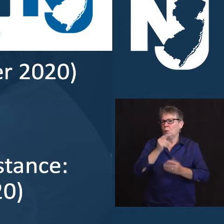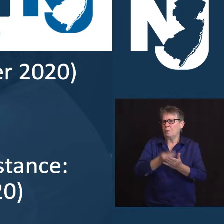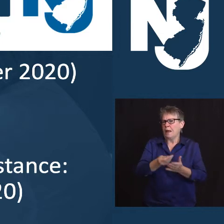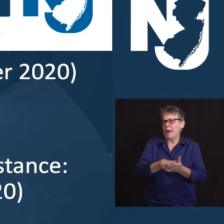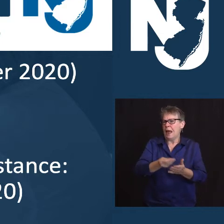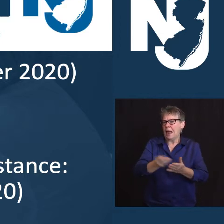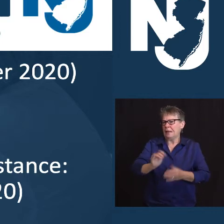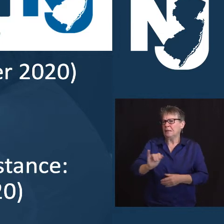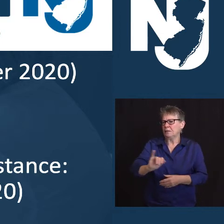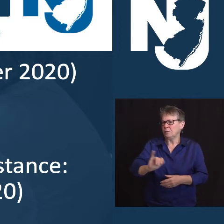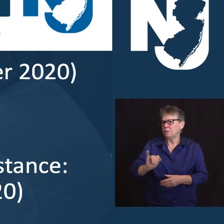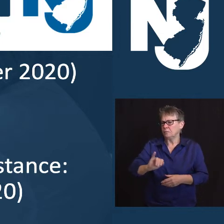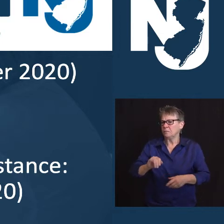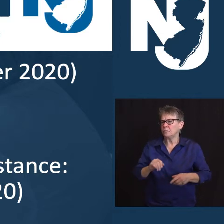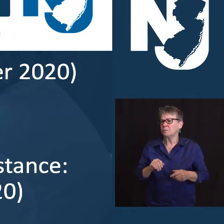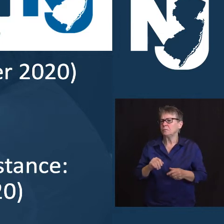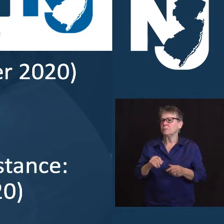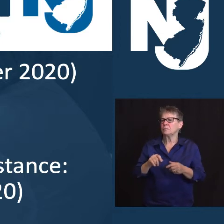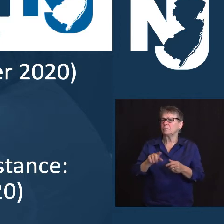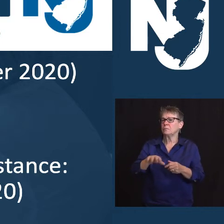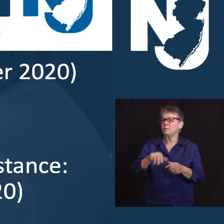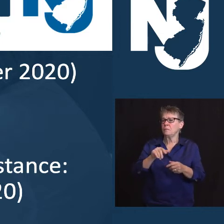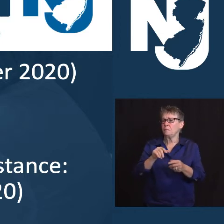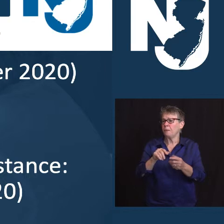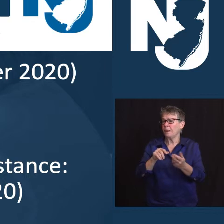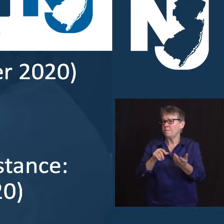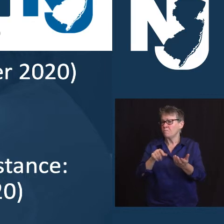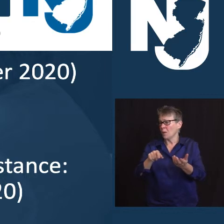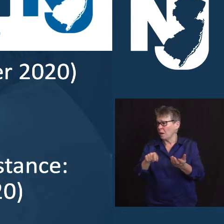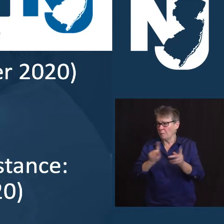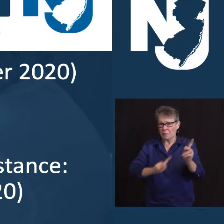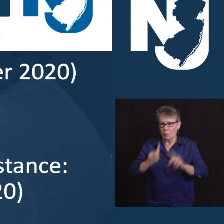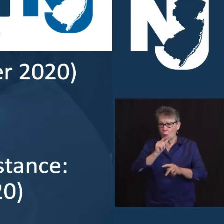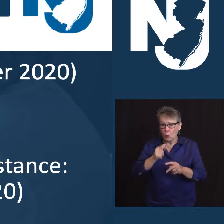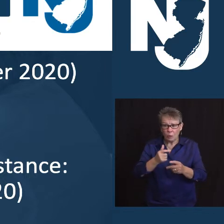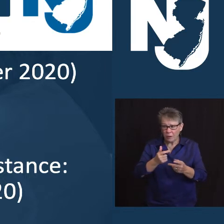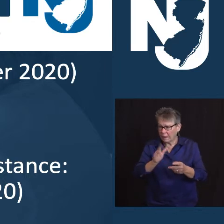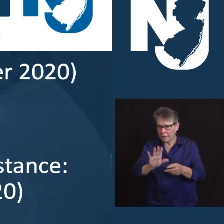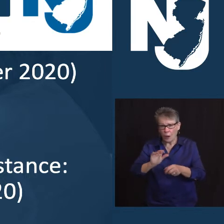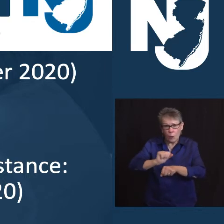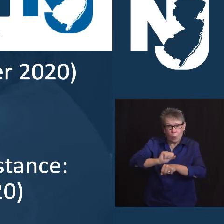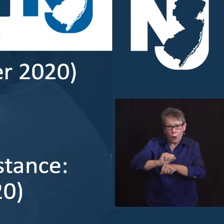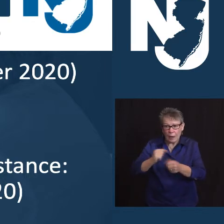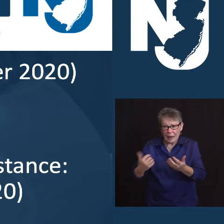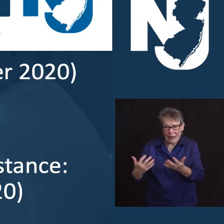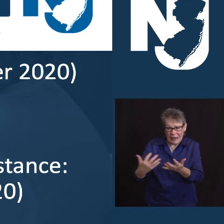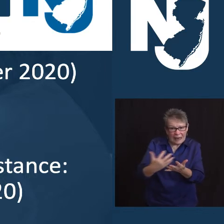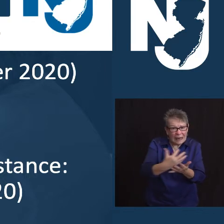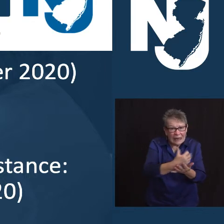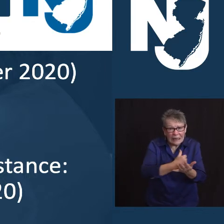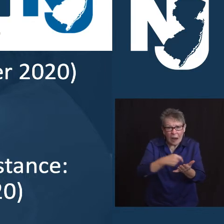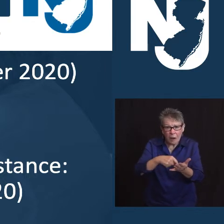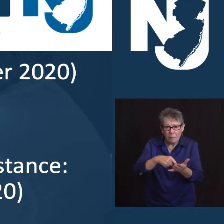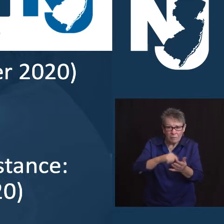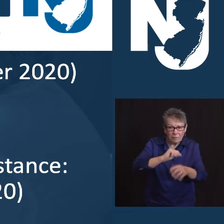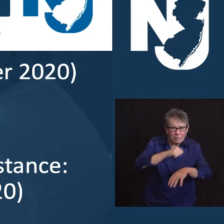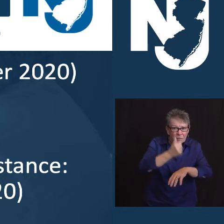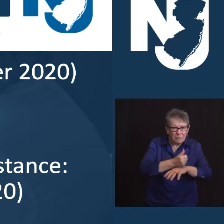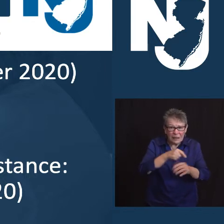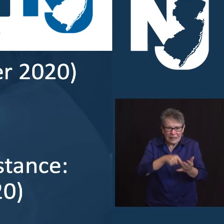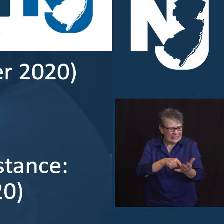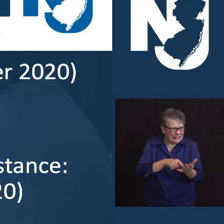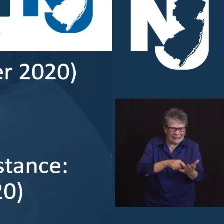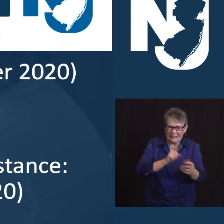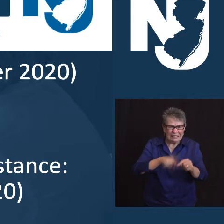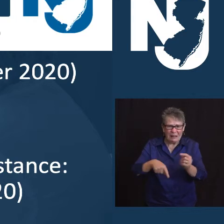about $121 a month for their plans. That's $43 per month lower than the plans